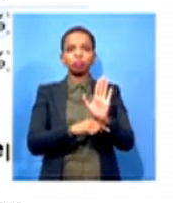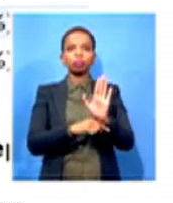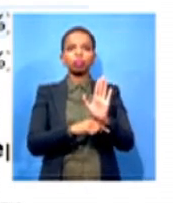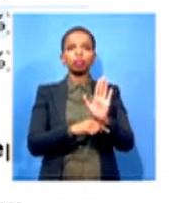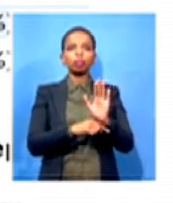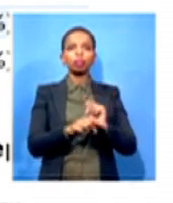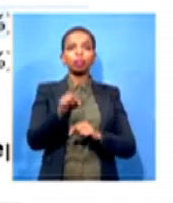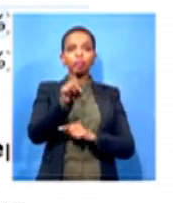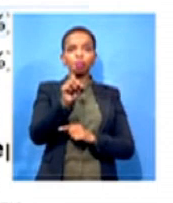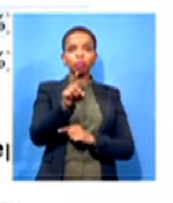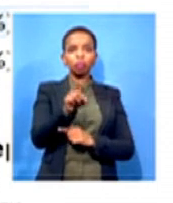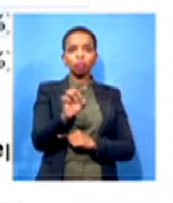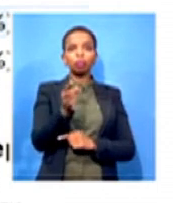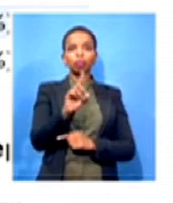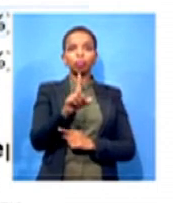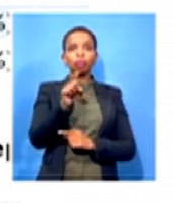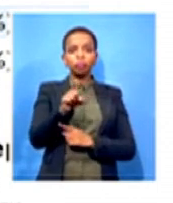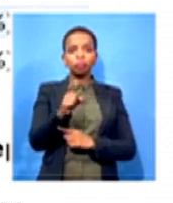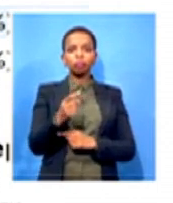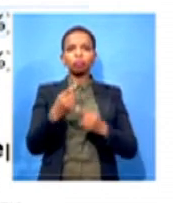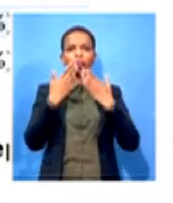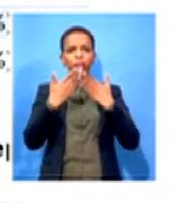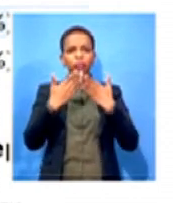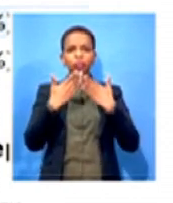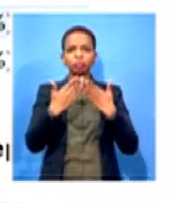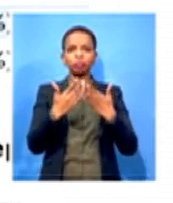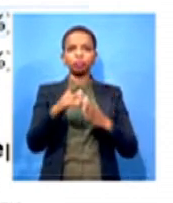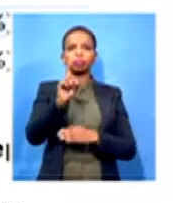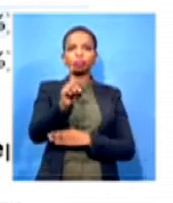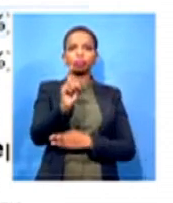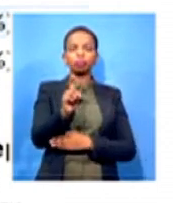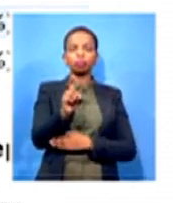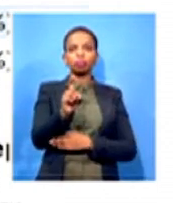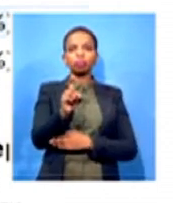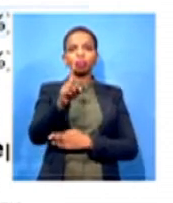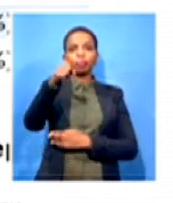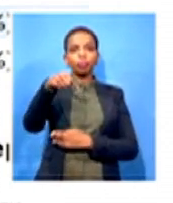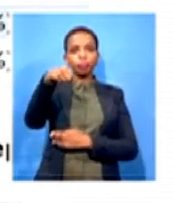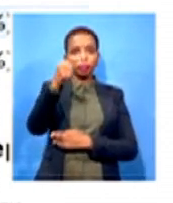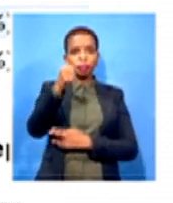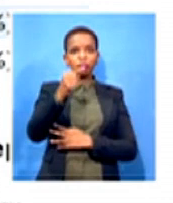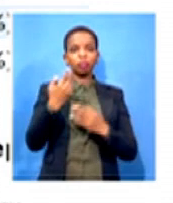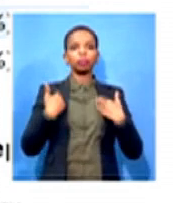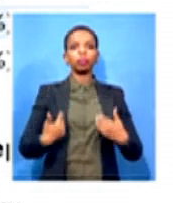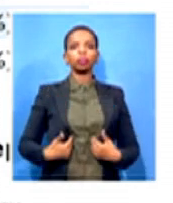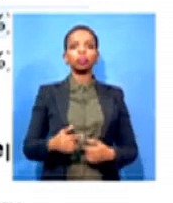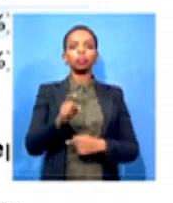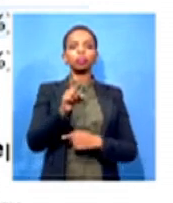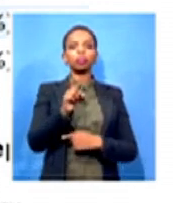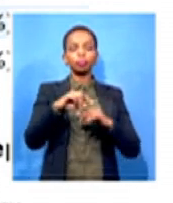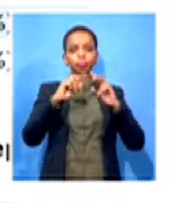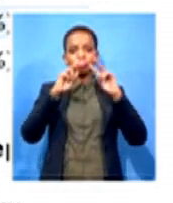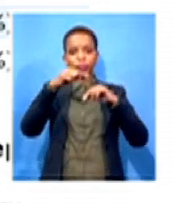in Italy. So the first survey was done just before they came with